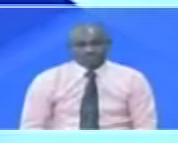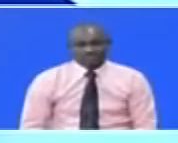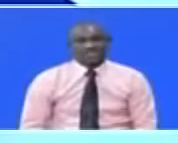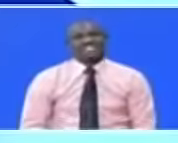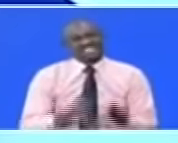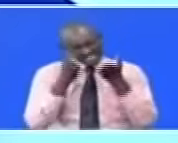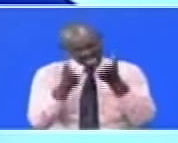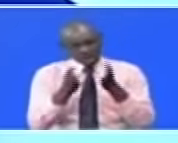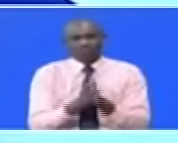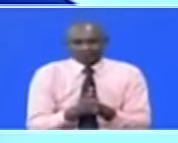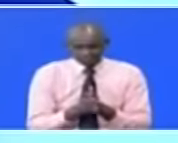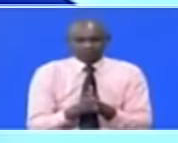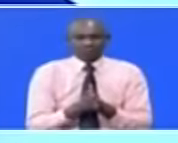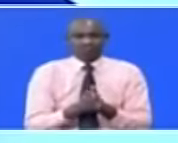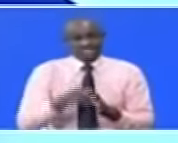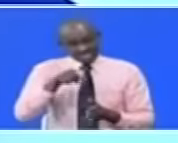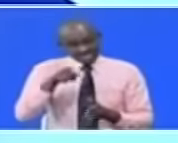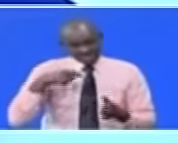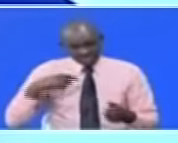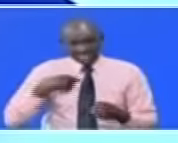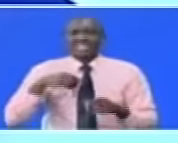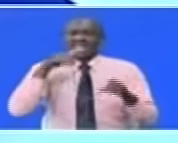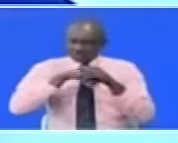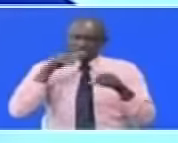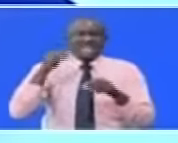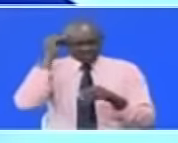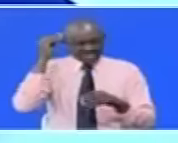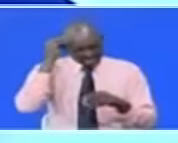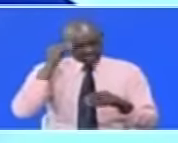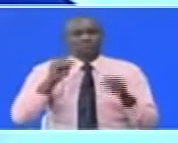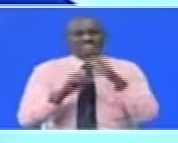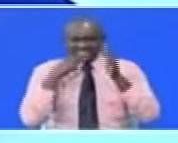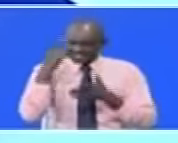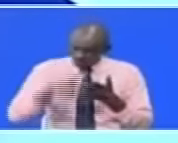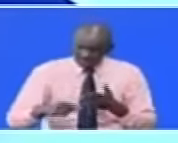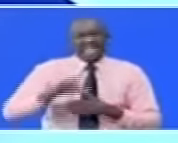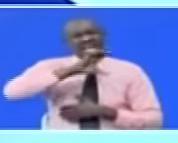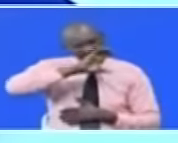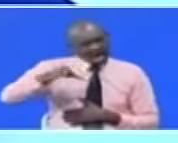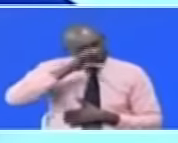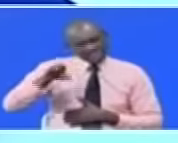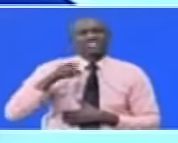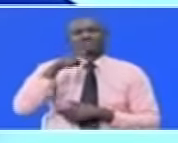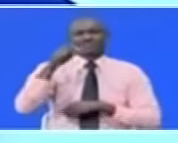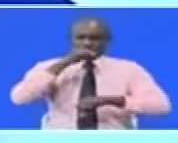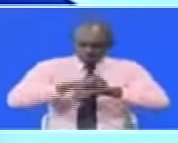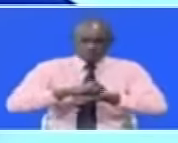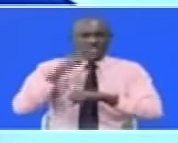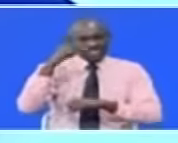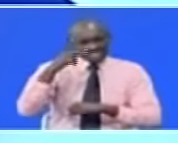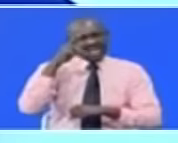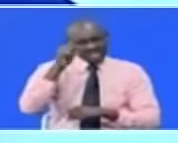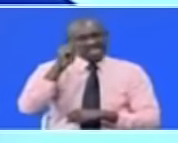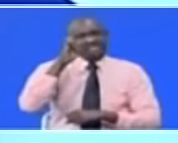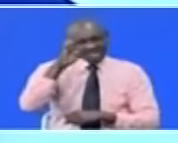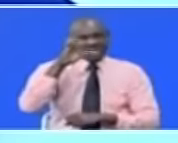Now, Kenya's Education Cabinet Secretary, Dr. Fred Matiang'i, has stunned the heat on county education bosses and the Kenya National Exam